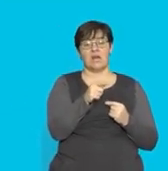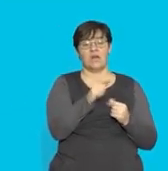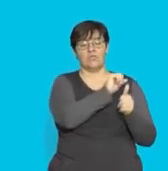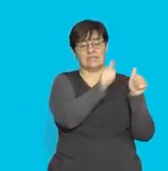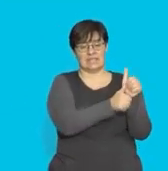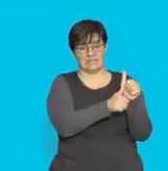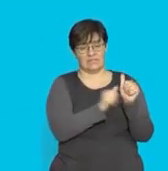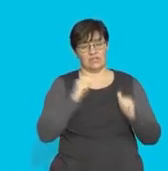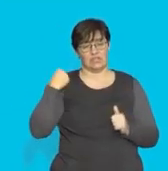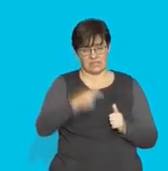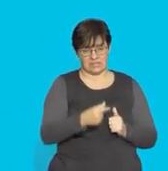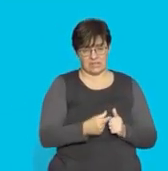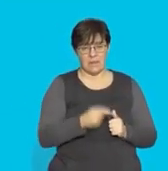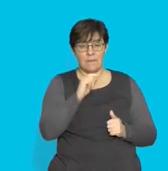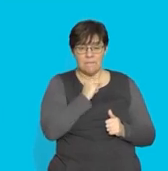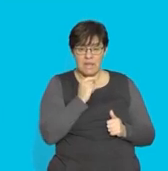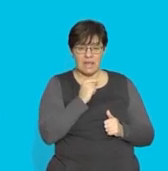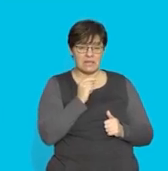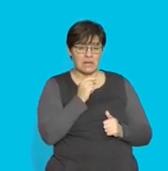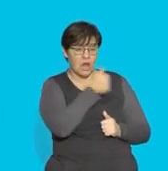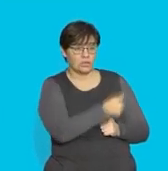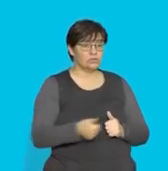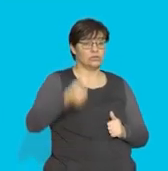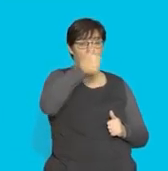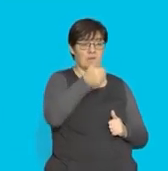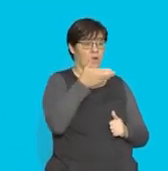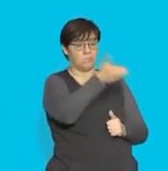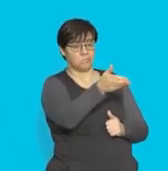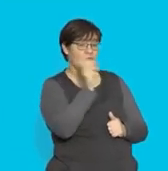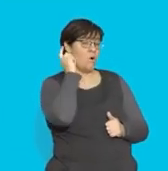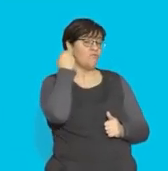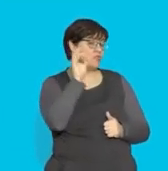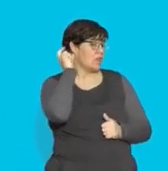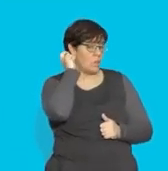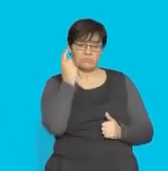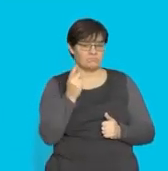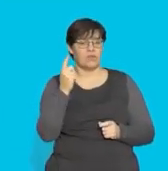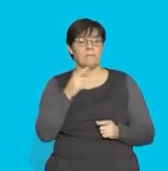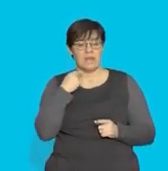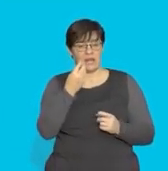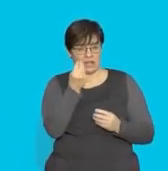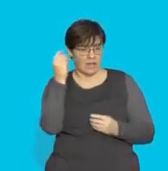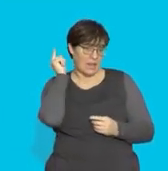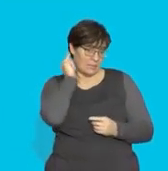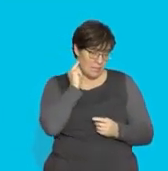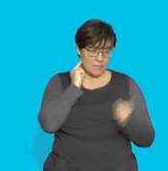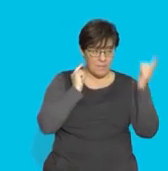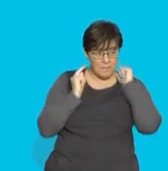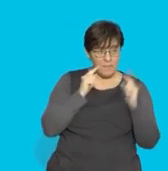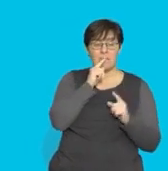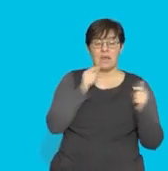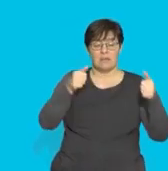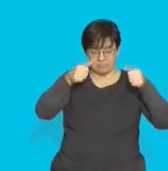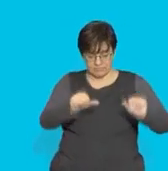are the recessive genes, and can therefore have no dominant gene or genes for free earlobes to be passed on to